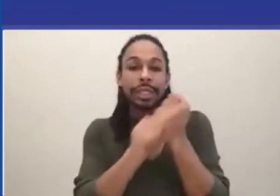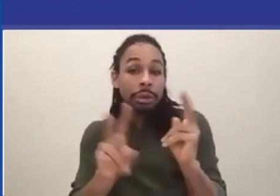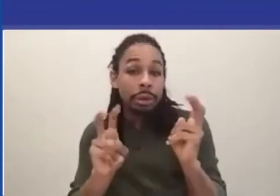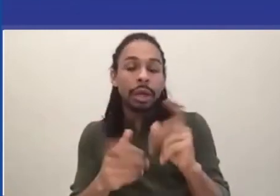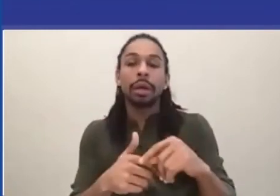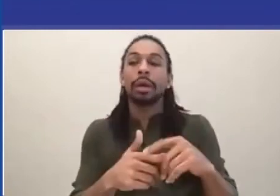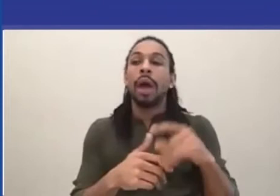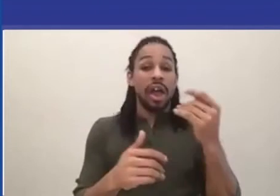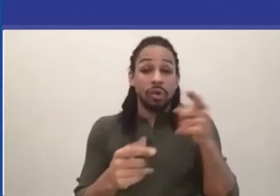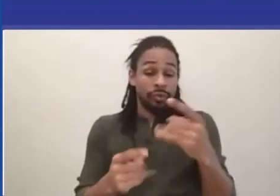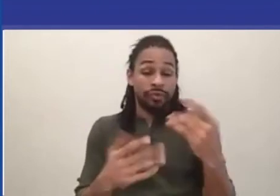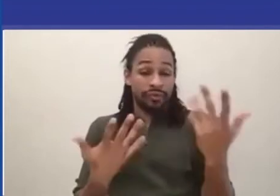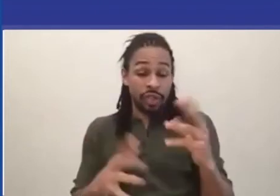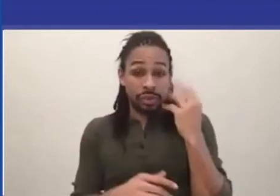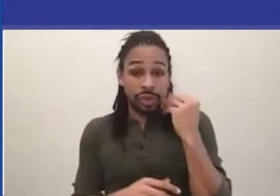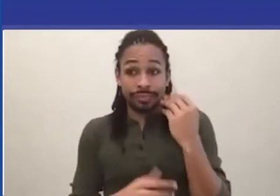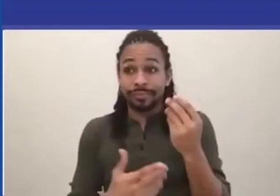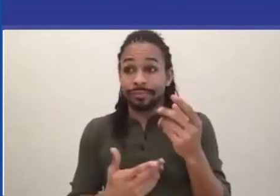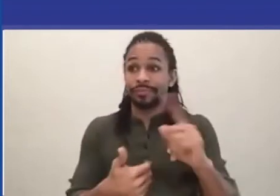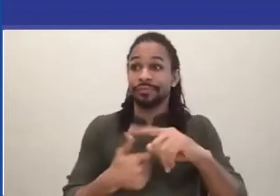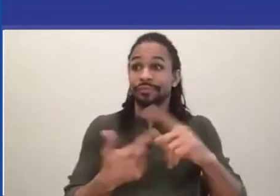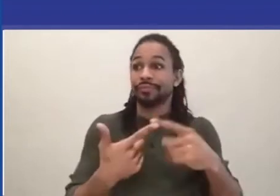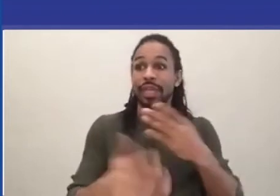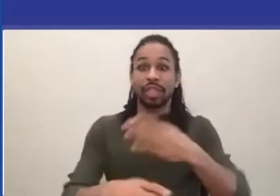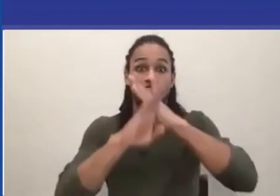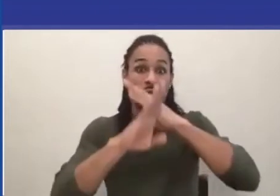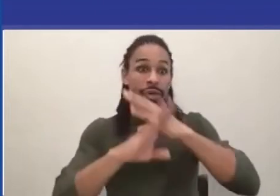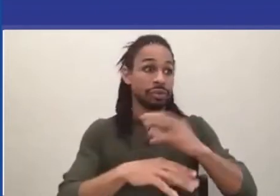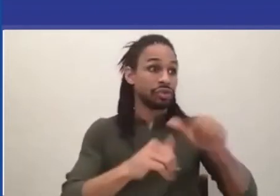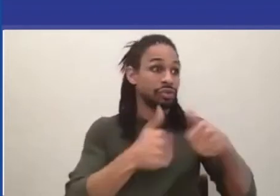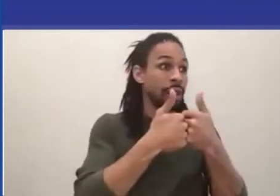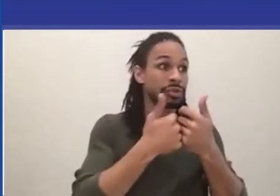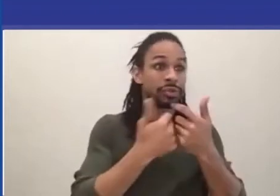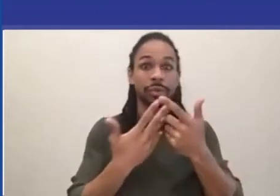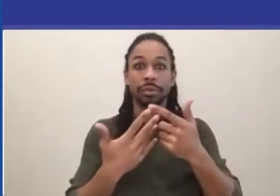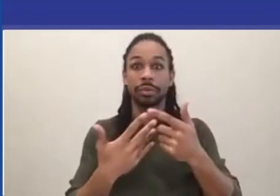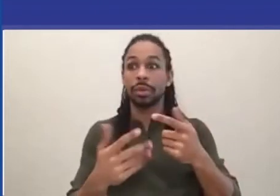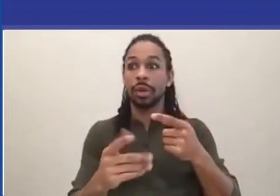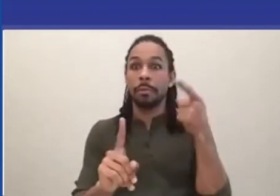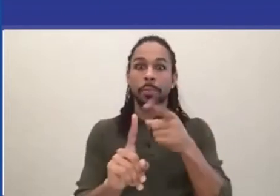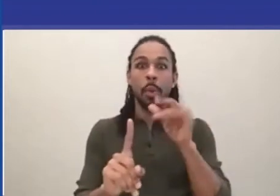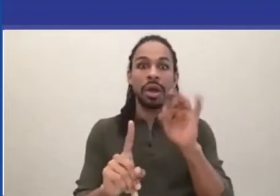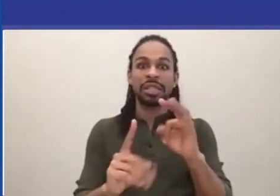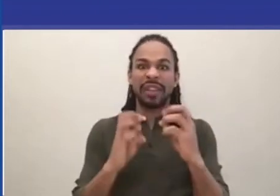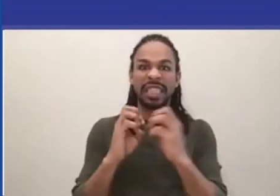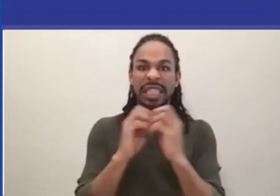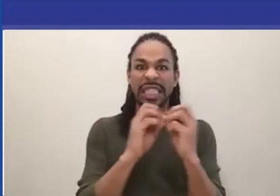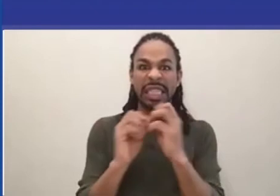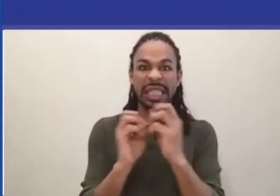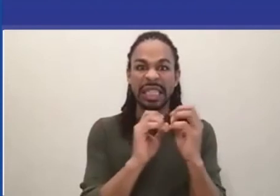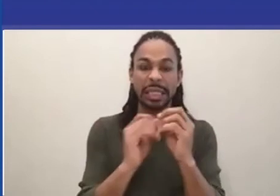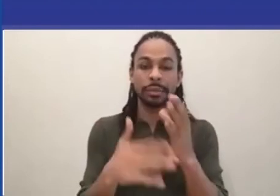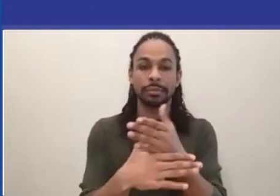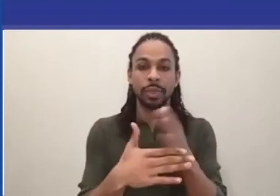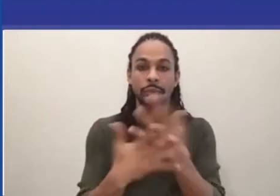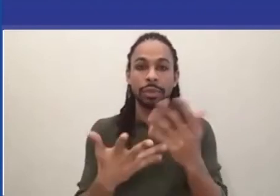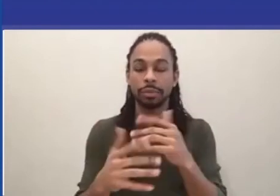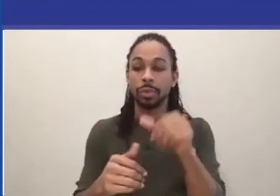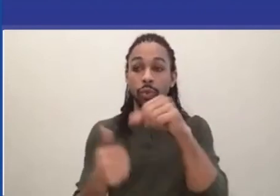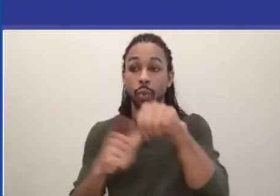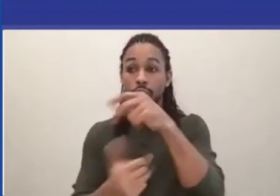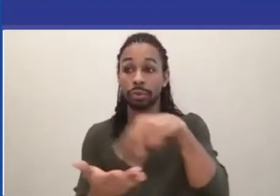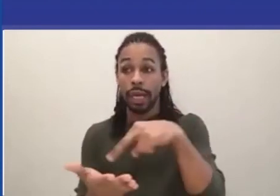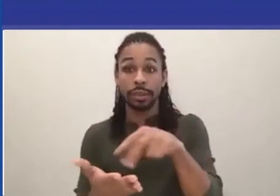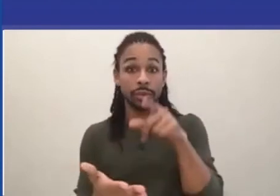first on this one. Have you experienced any points of tension between the social dances you inhabit and